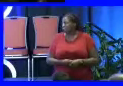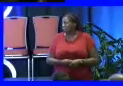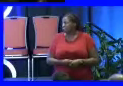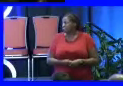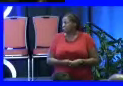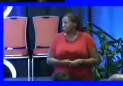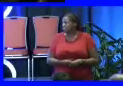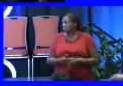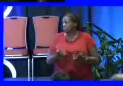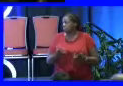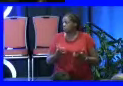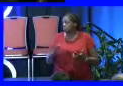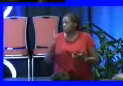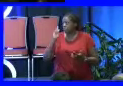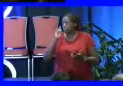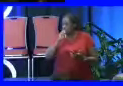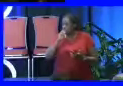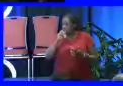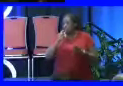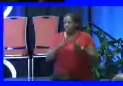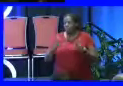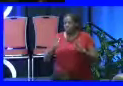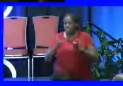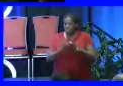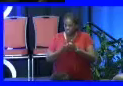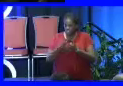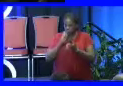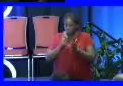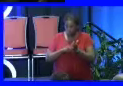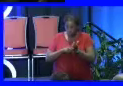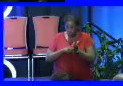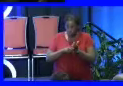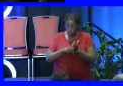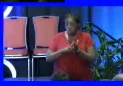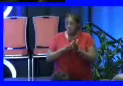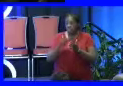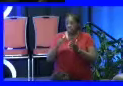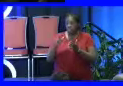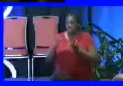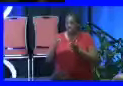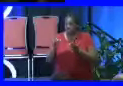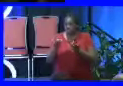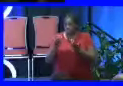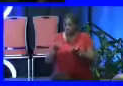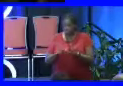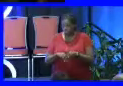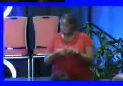And I'd love to hear what are the biggest challenges you're seeing right now? Glenn, do you want to go ahead and start?